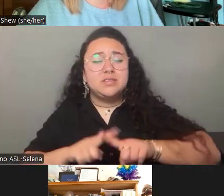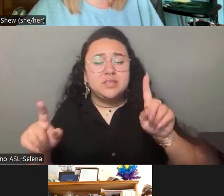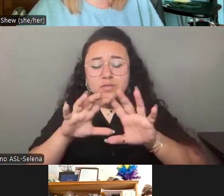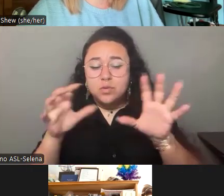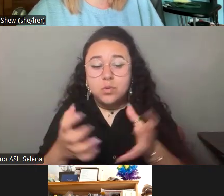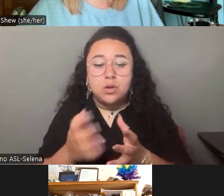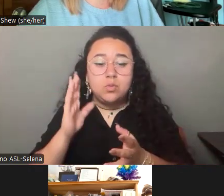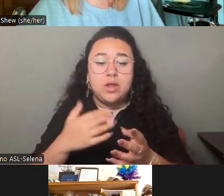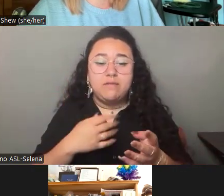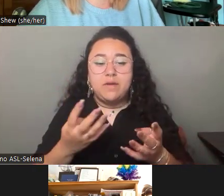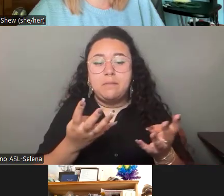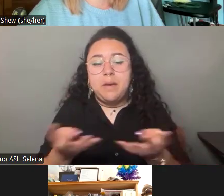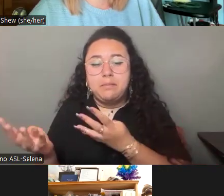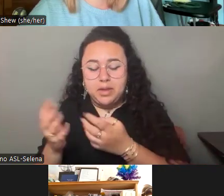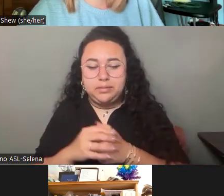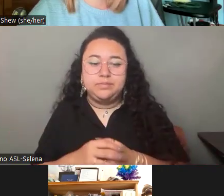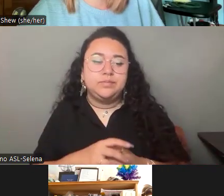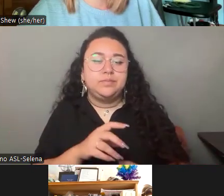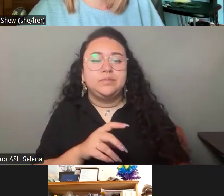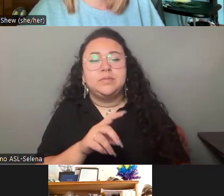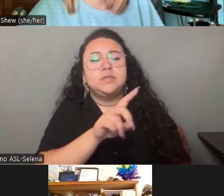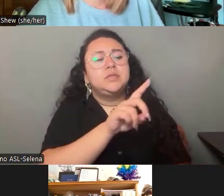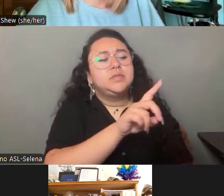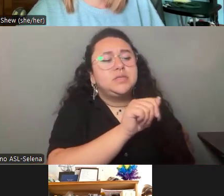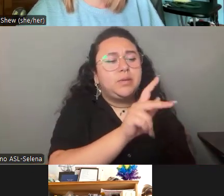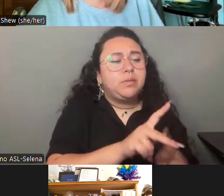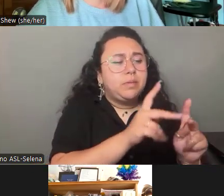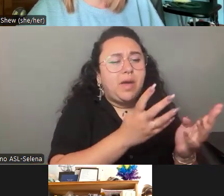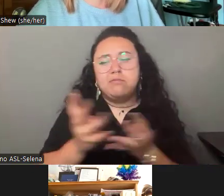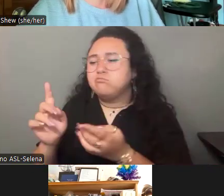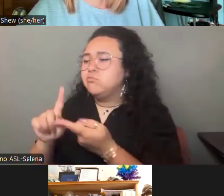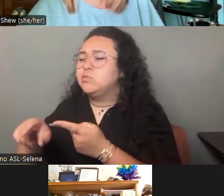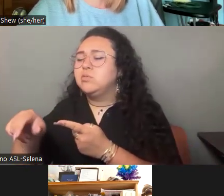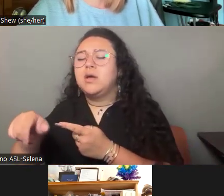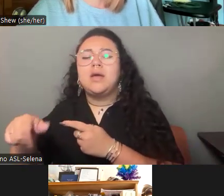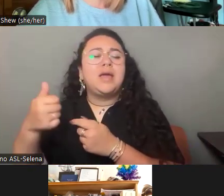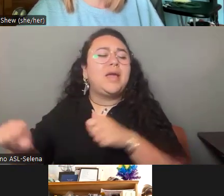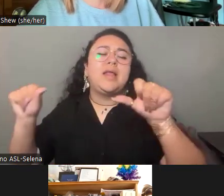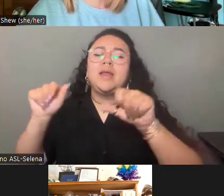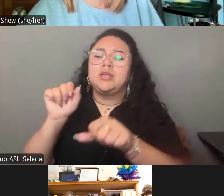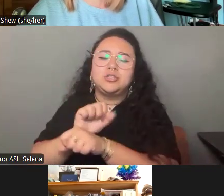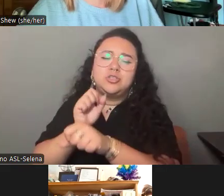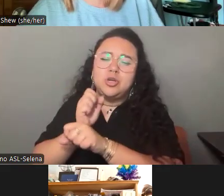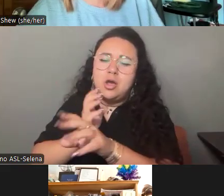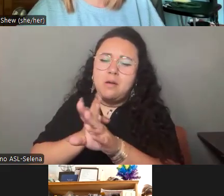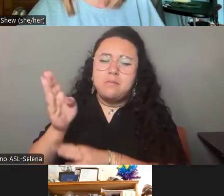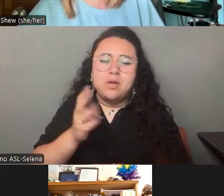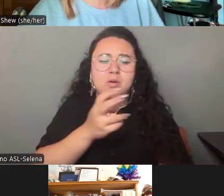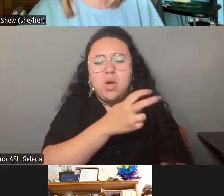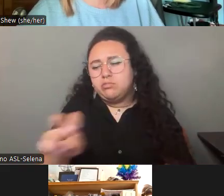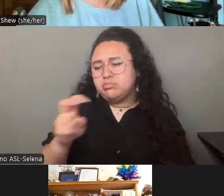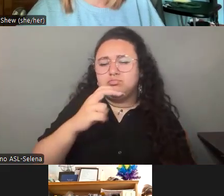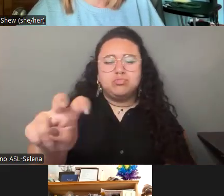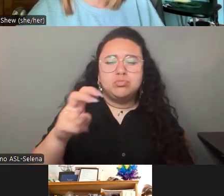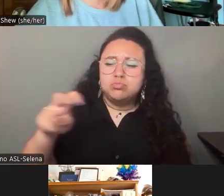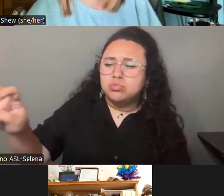a pipeline of disabled people in every profession, where we would have designers that already have the degrees. We know that